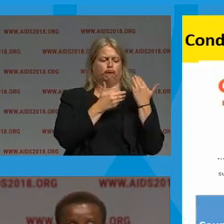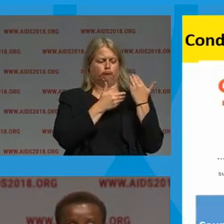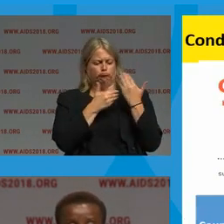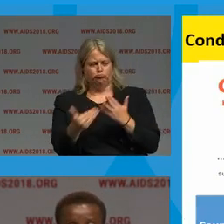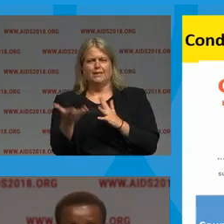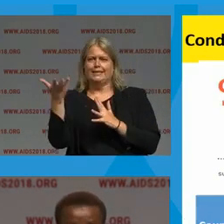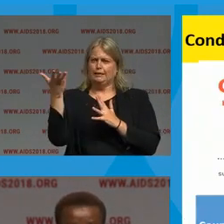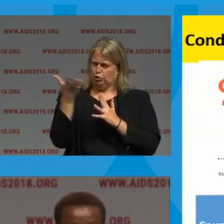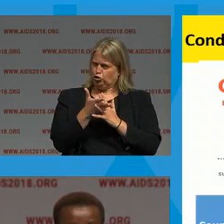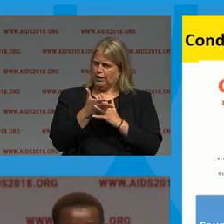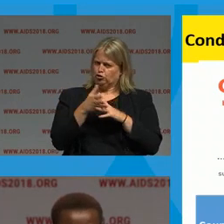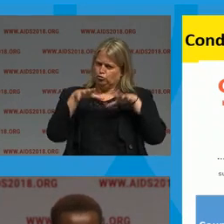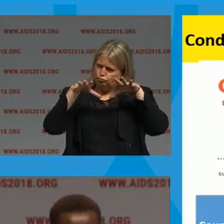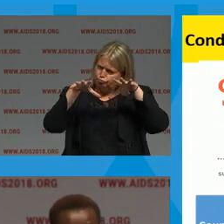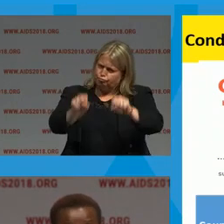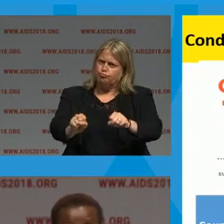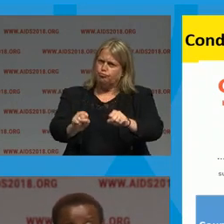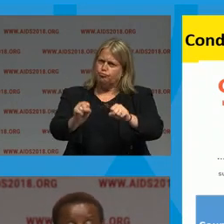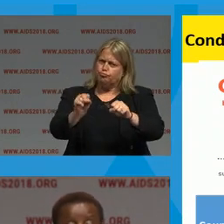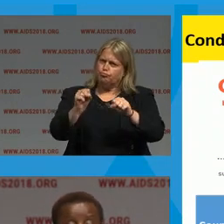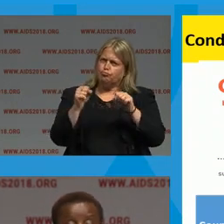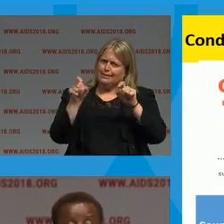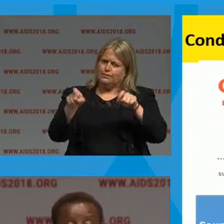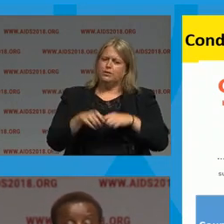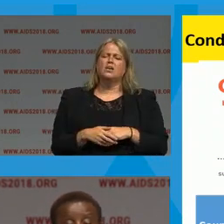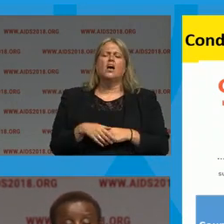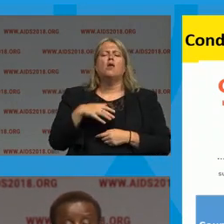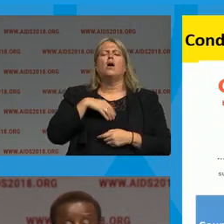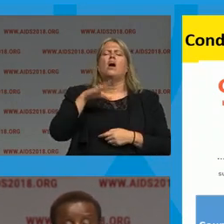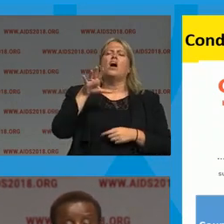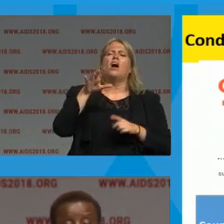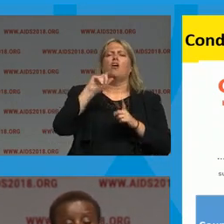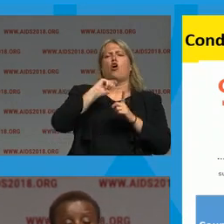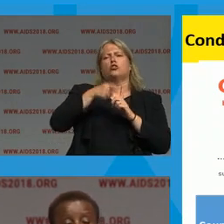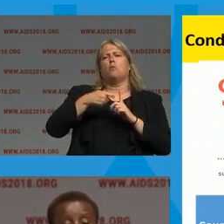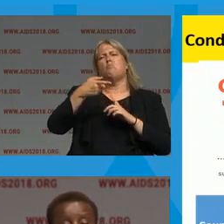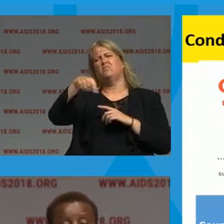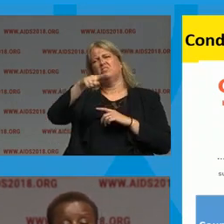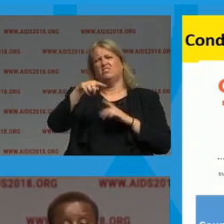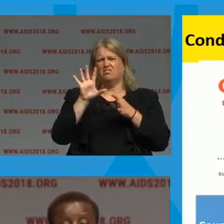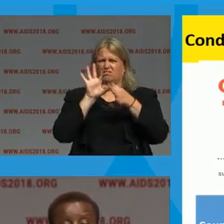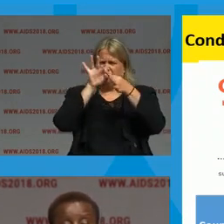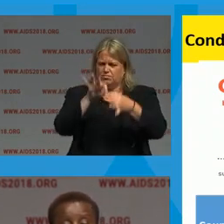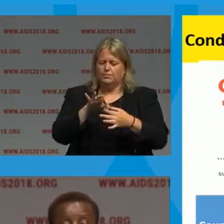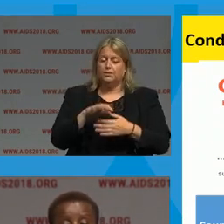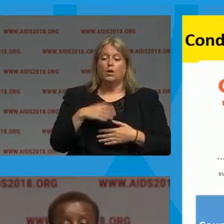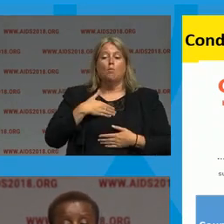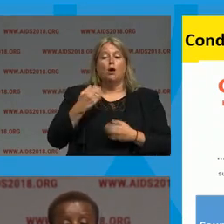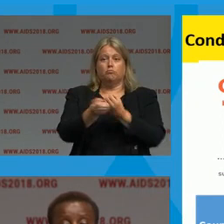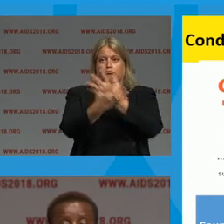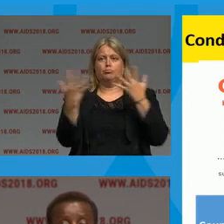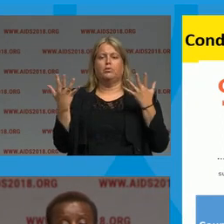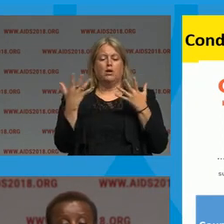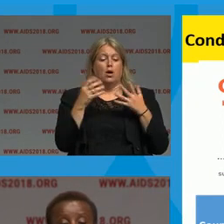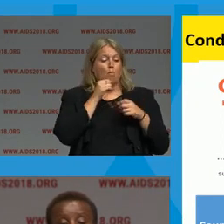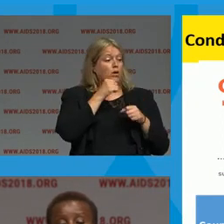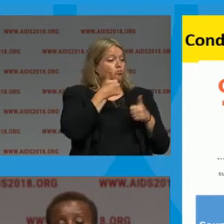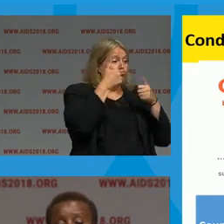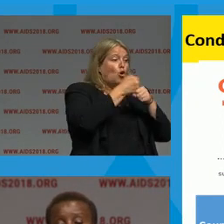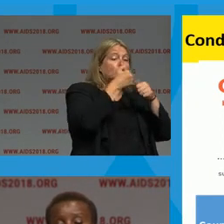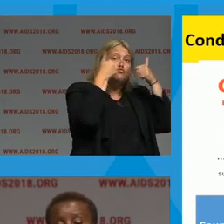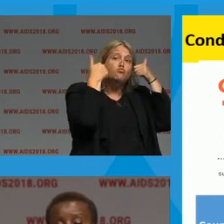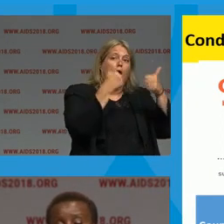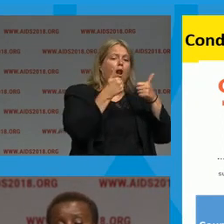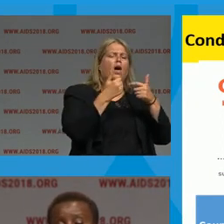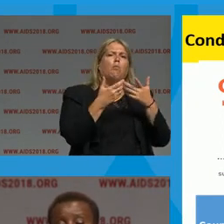that are required. Talking about condoms, I want to remind us that leaving what works behind. There are